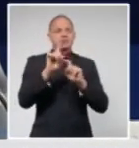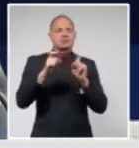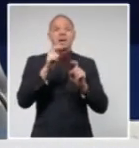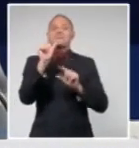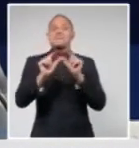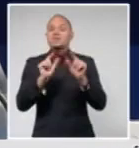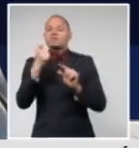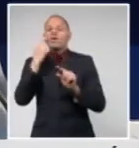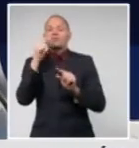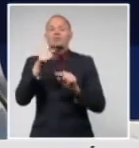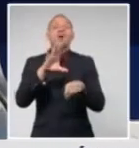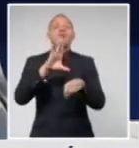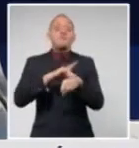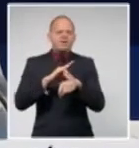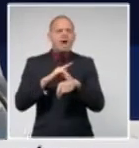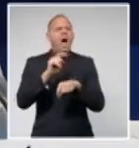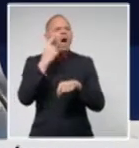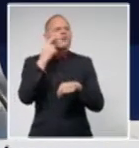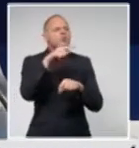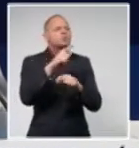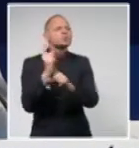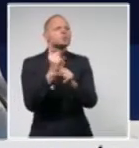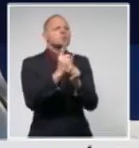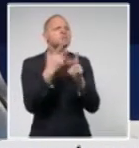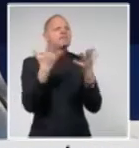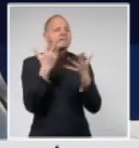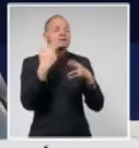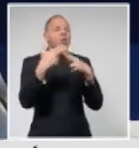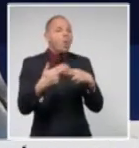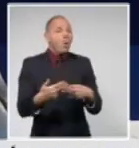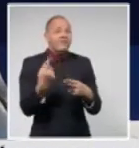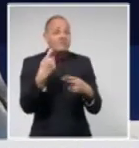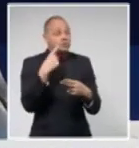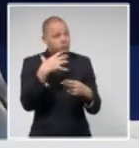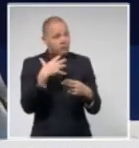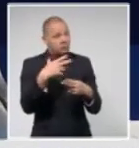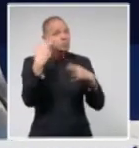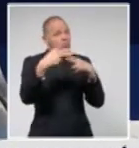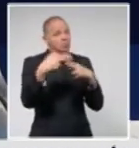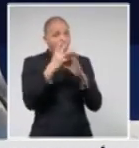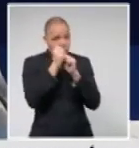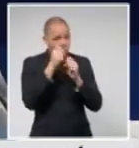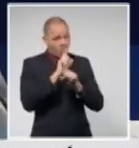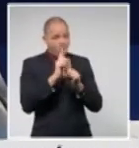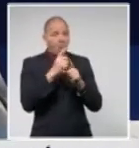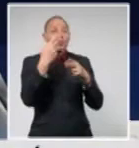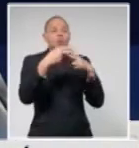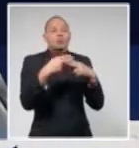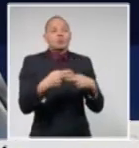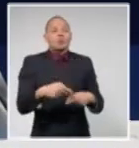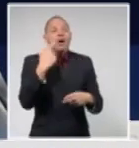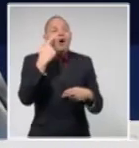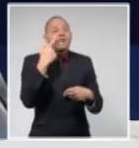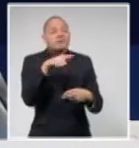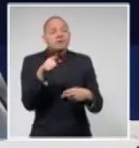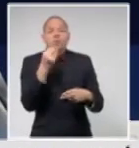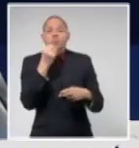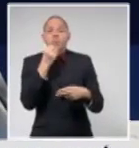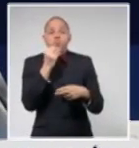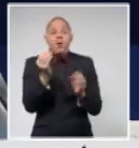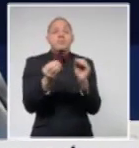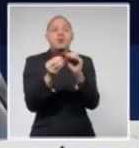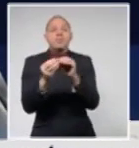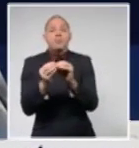confirmed case contacts. Of the 42 cases diagnosed yesterday, the source